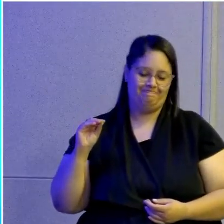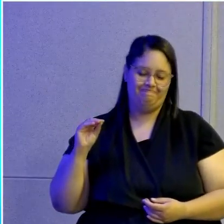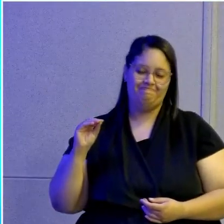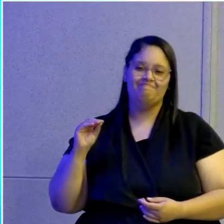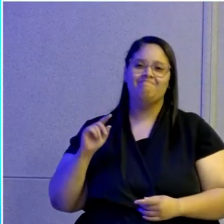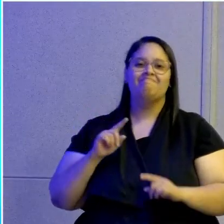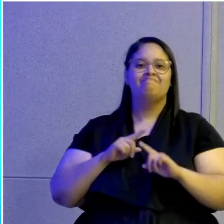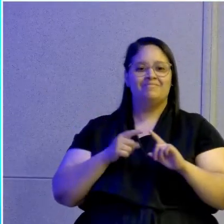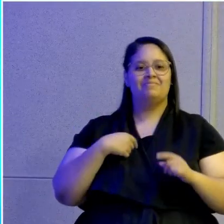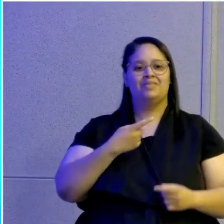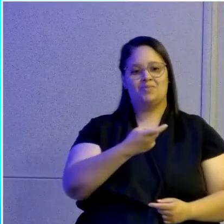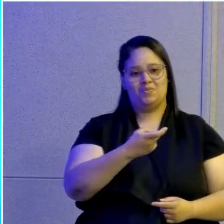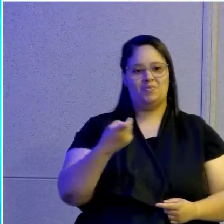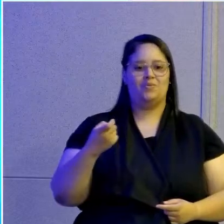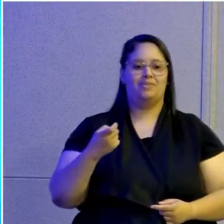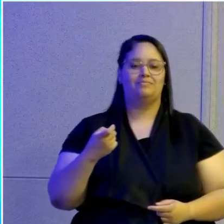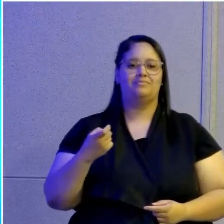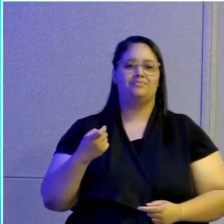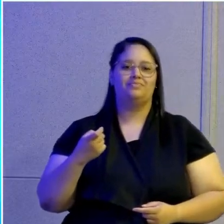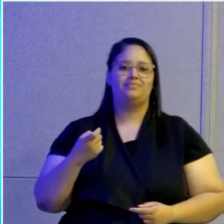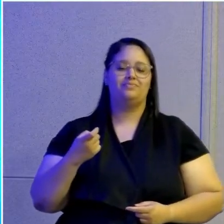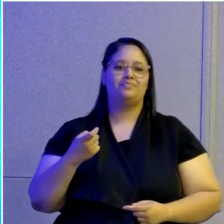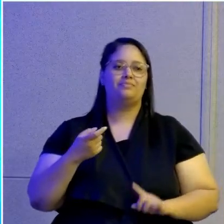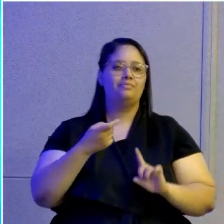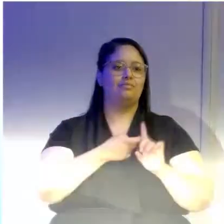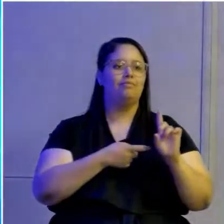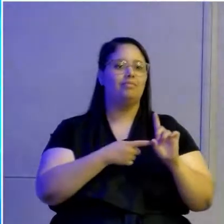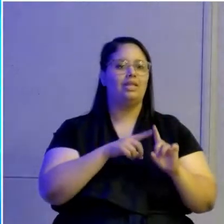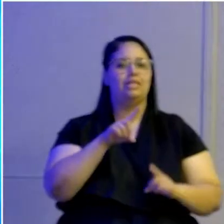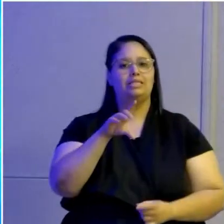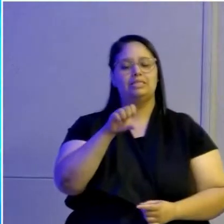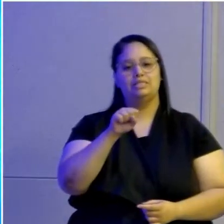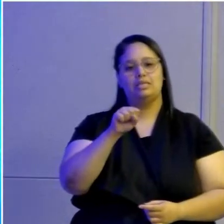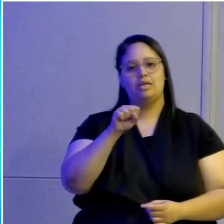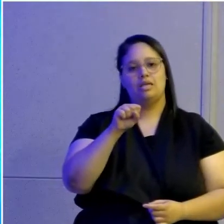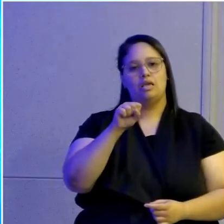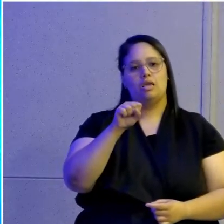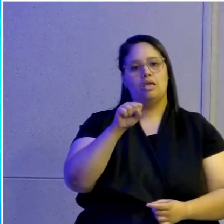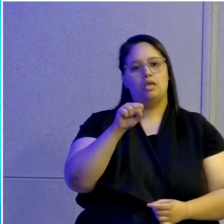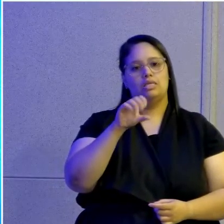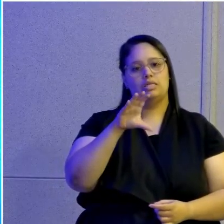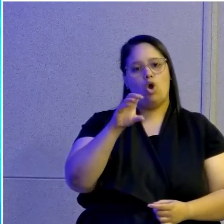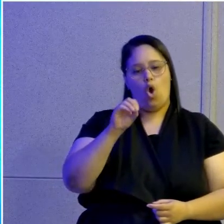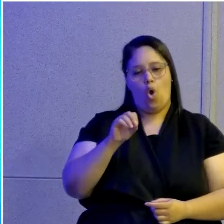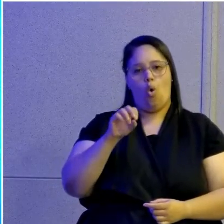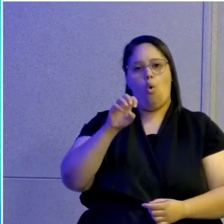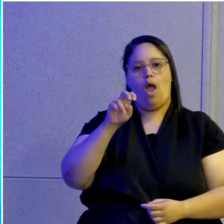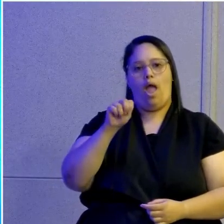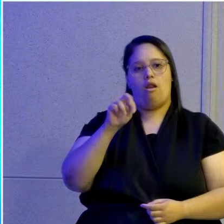But I'll call upon the DCO of NRF